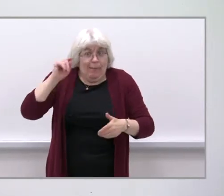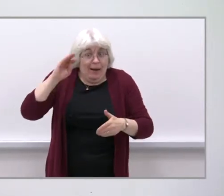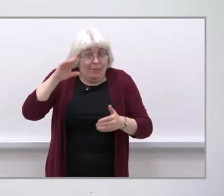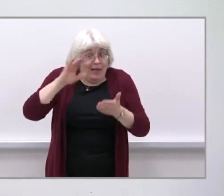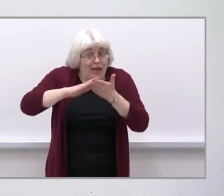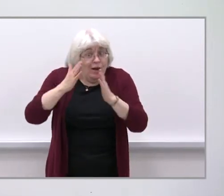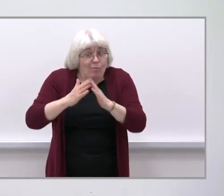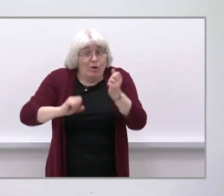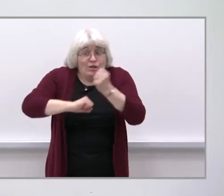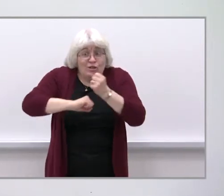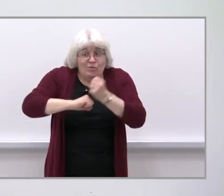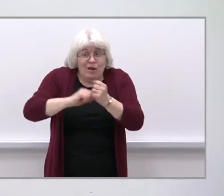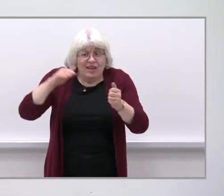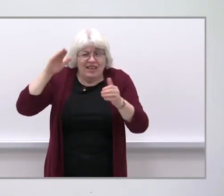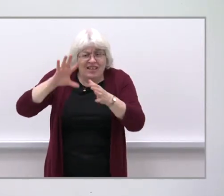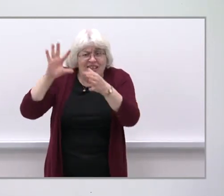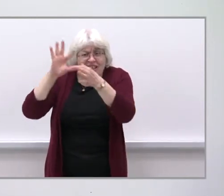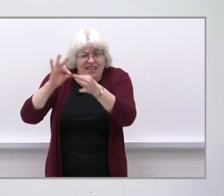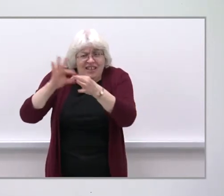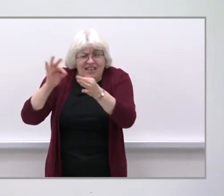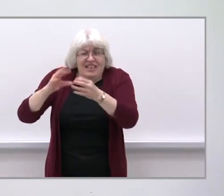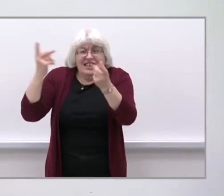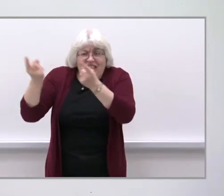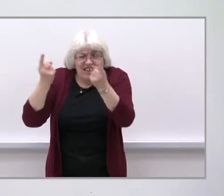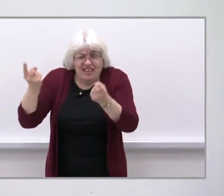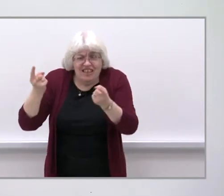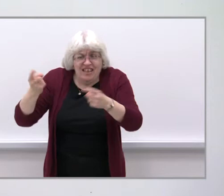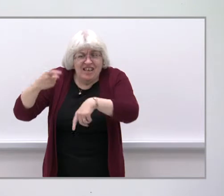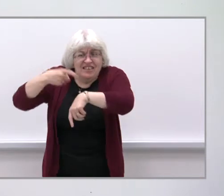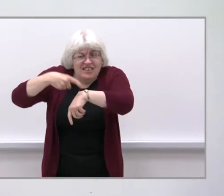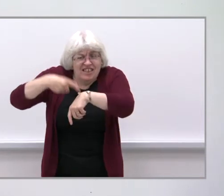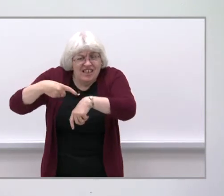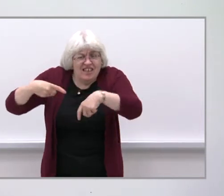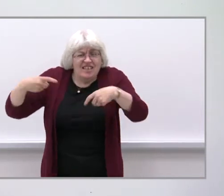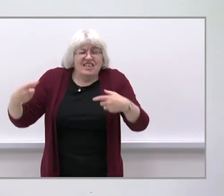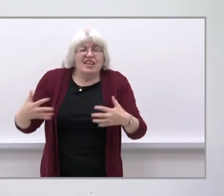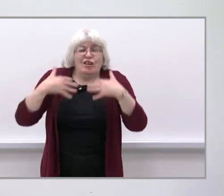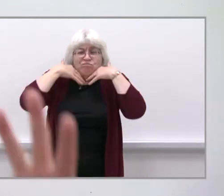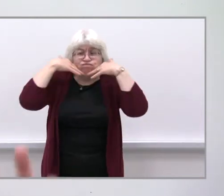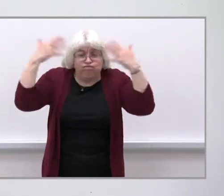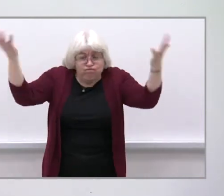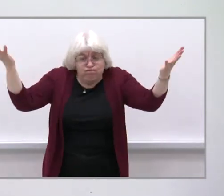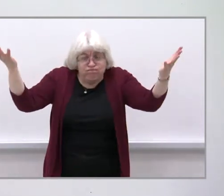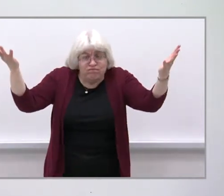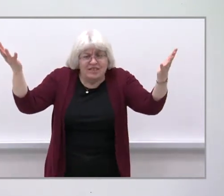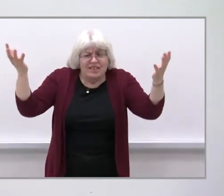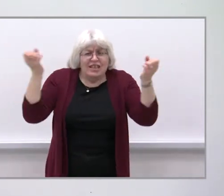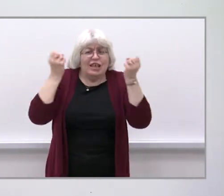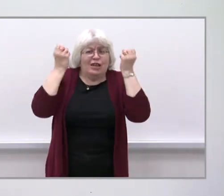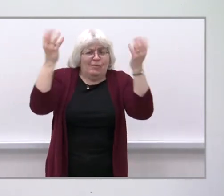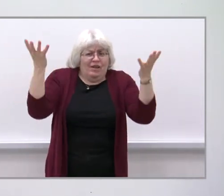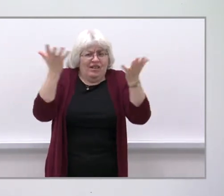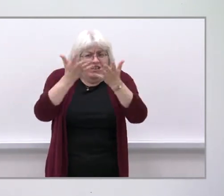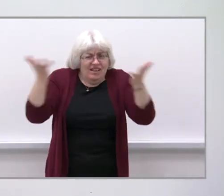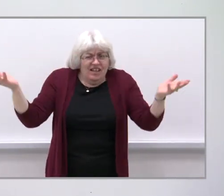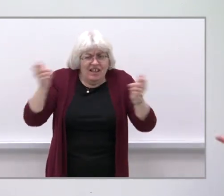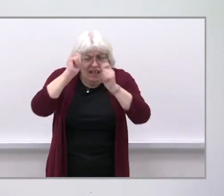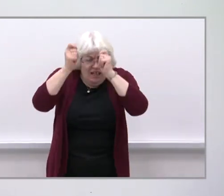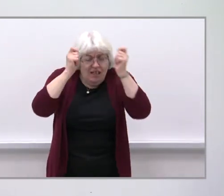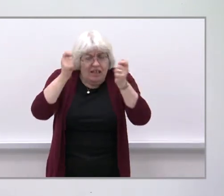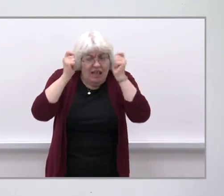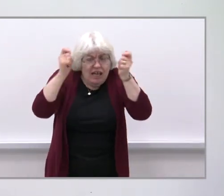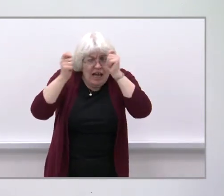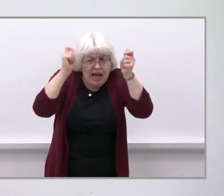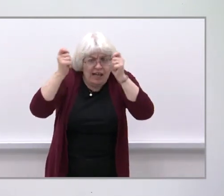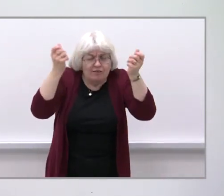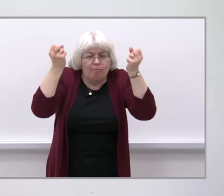were to go to Betty McDonald as a community social worker and, complain to her, but she has many things